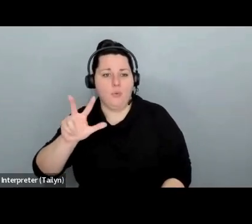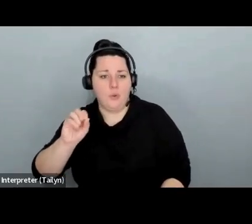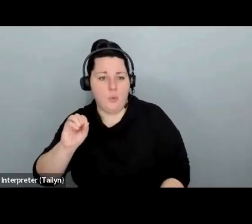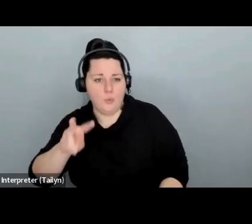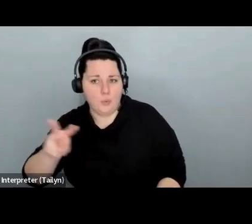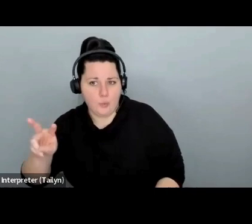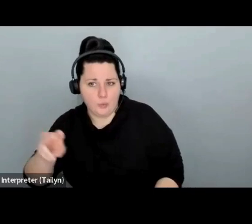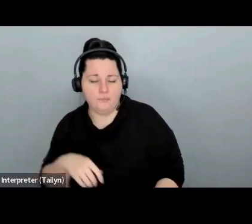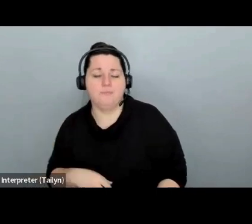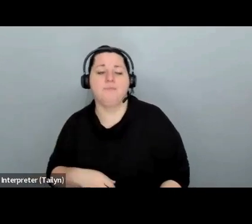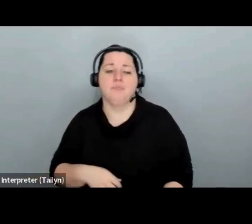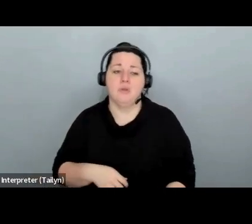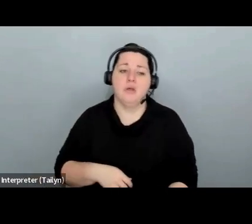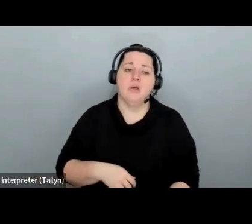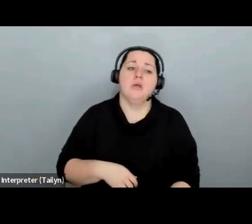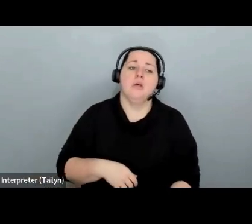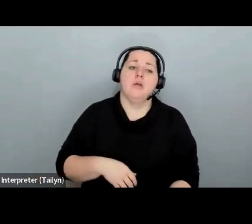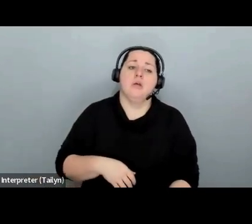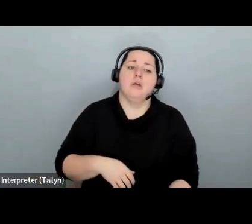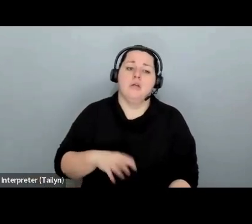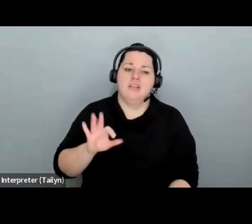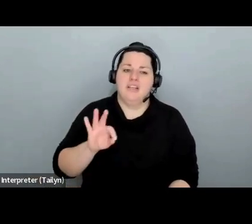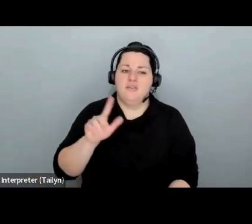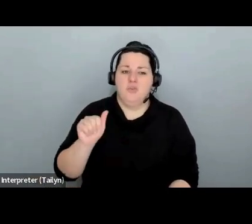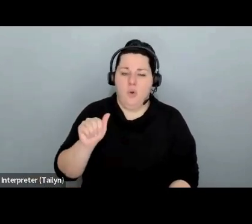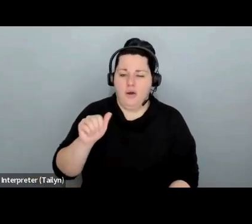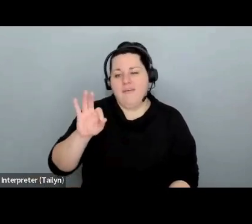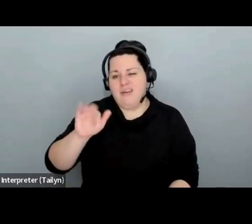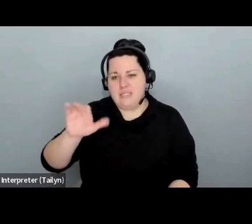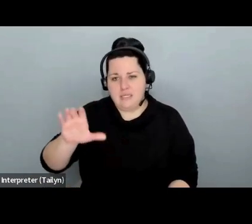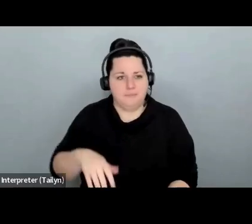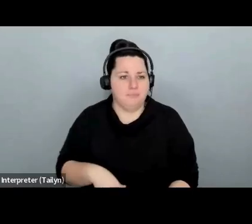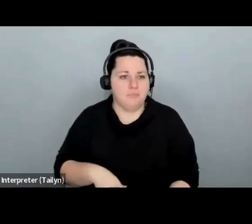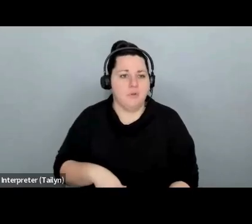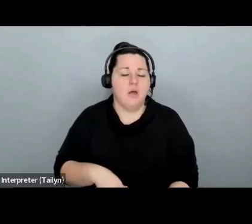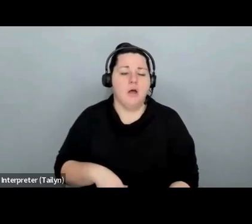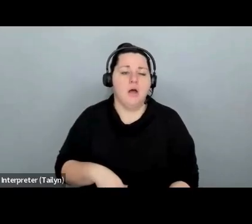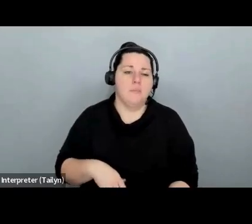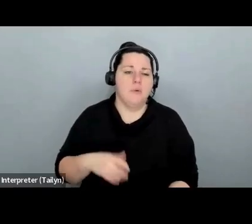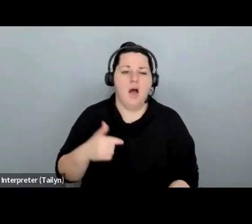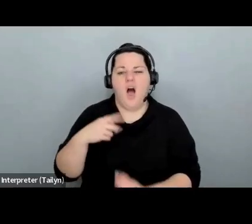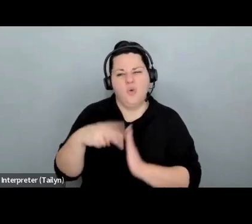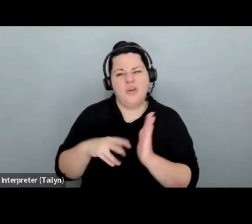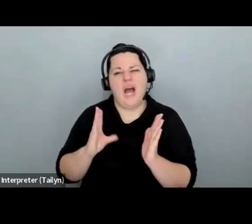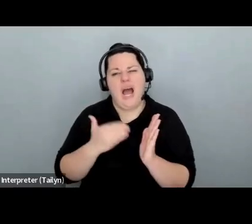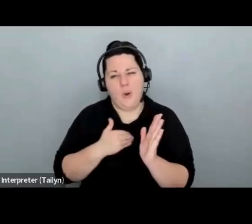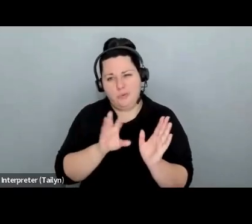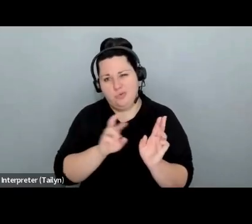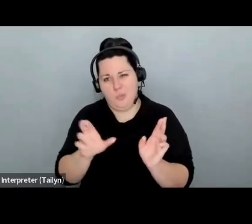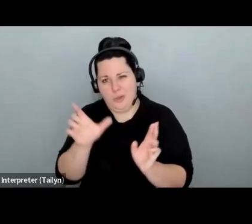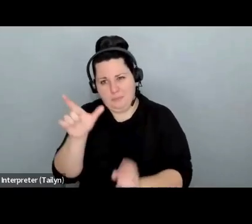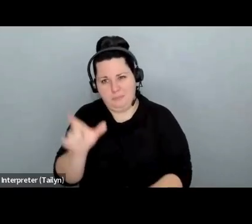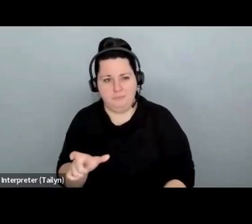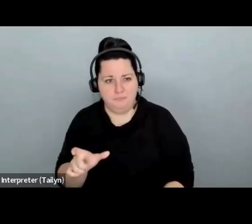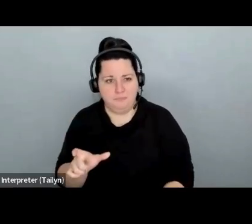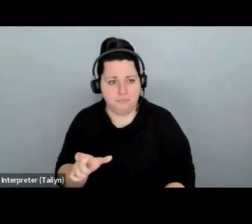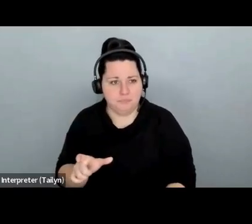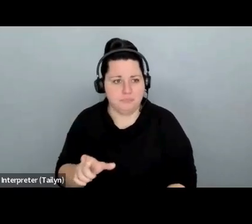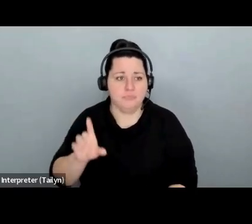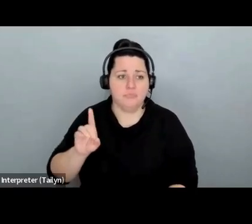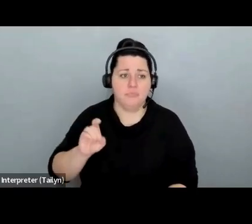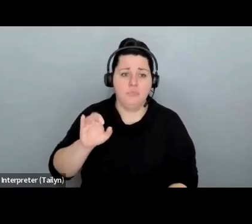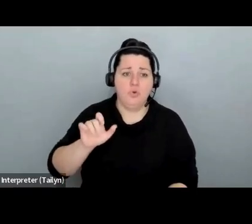6A-6.03022, Florida Administrative Code. I'm only going to read our rule. Dual